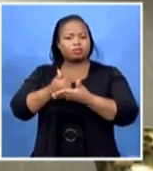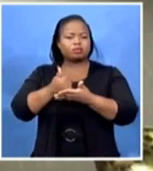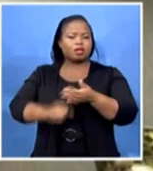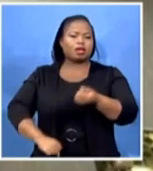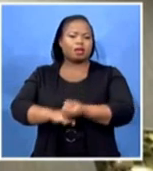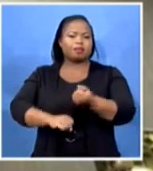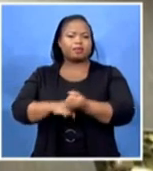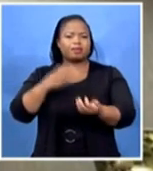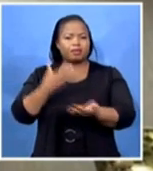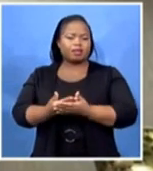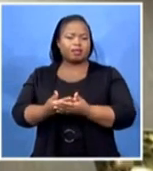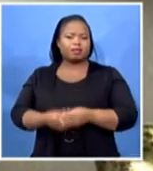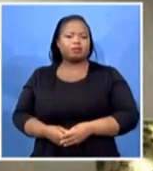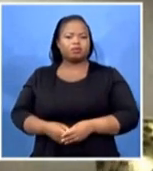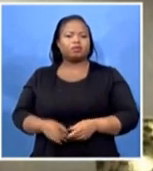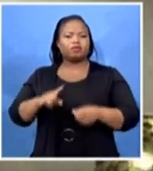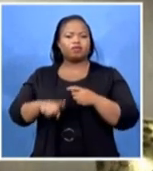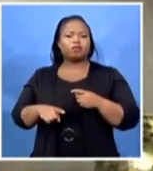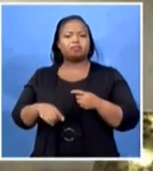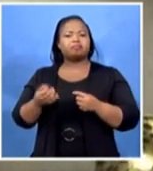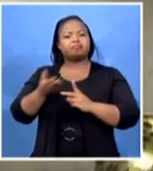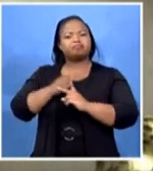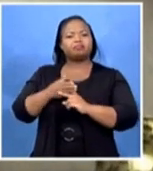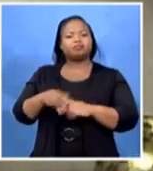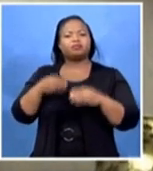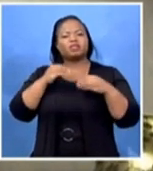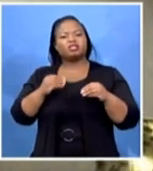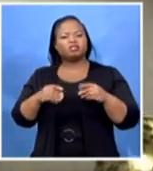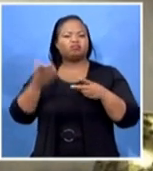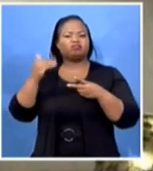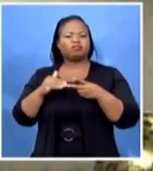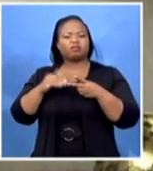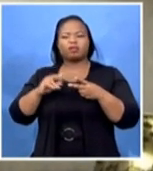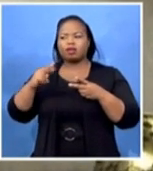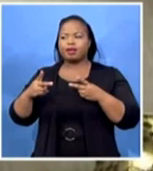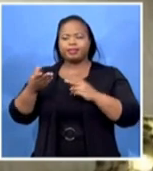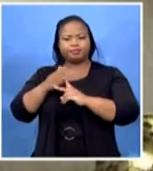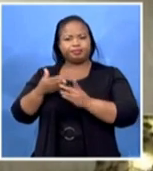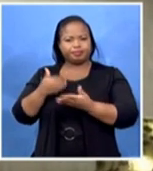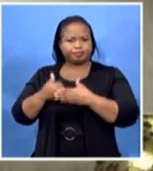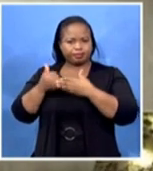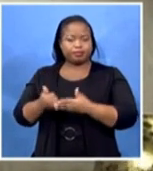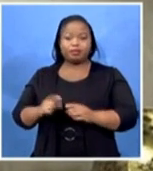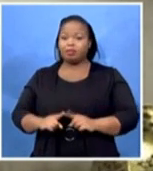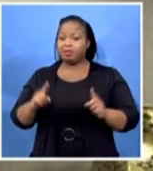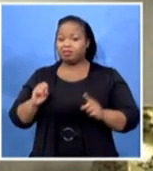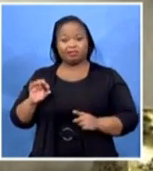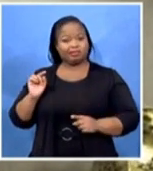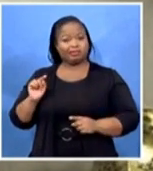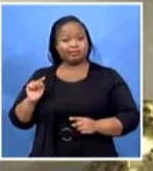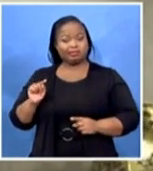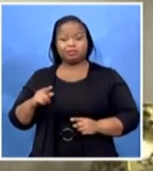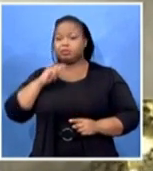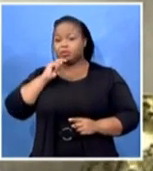intermediaries like the cooperatives and other intermediaries. Otherwise, this will really affect food security in the